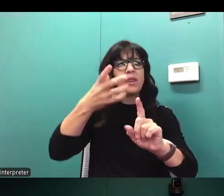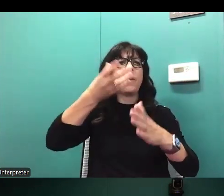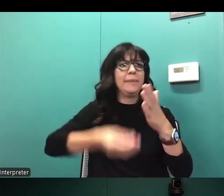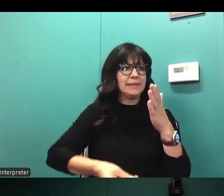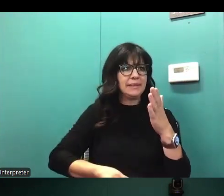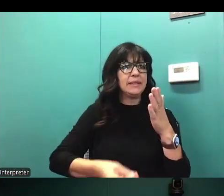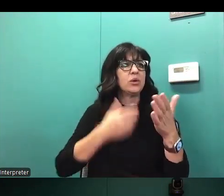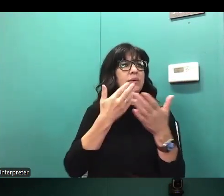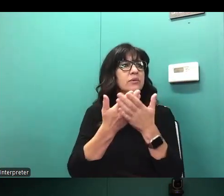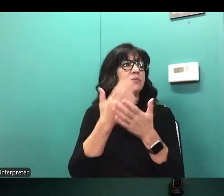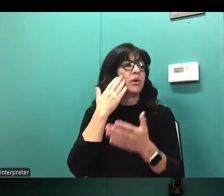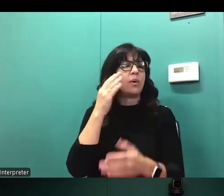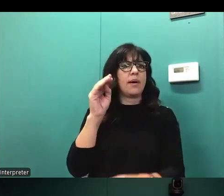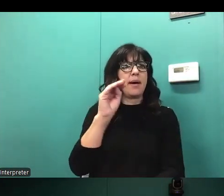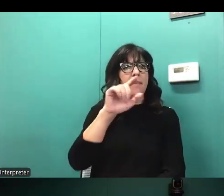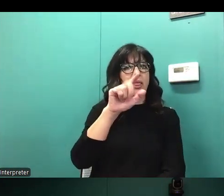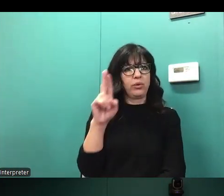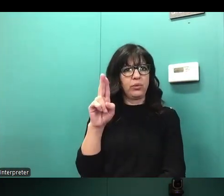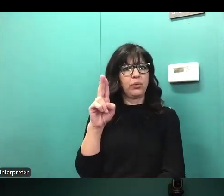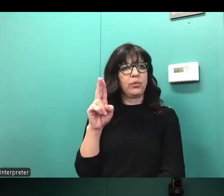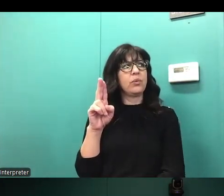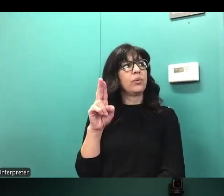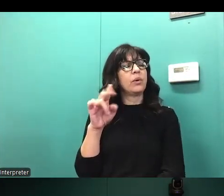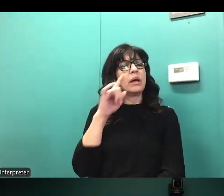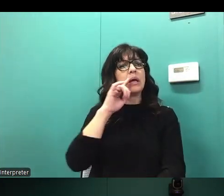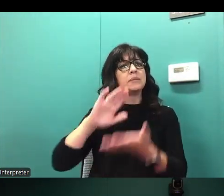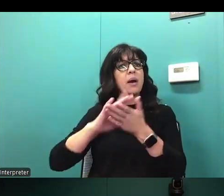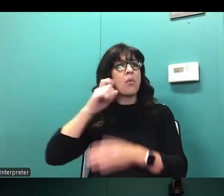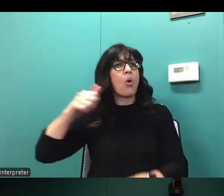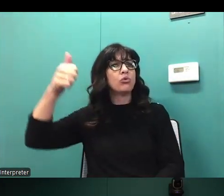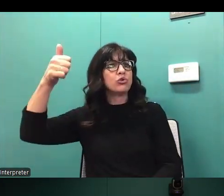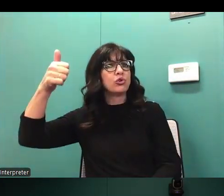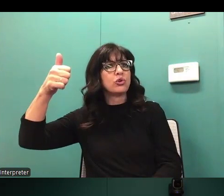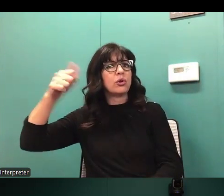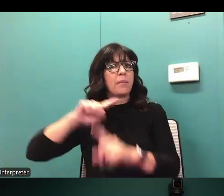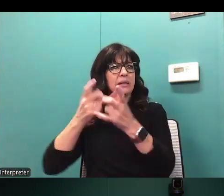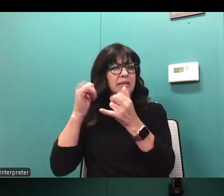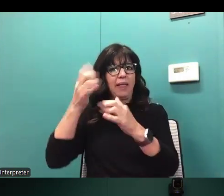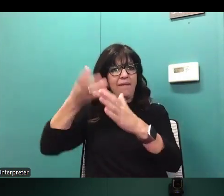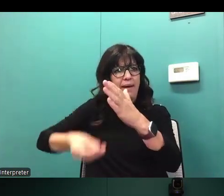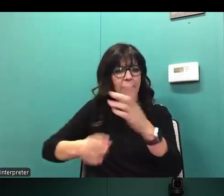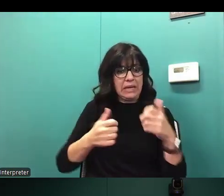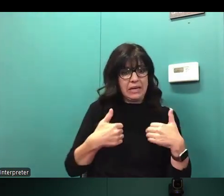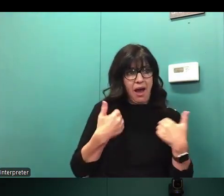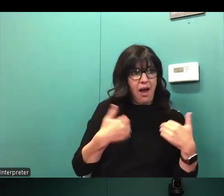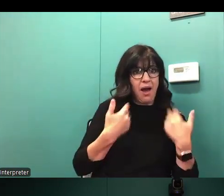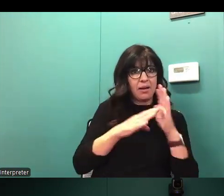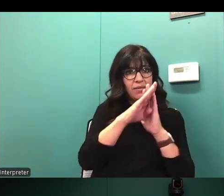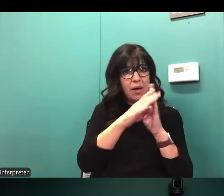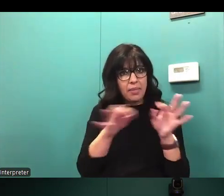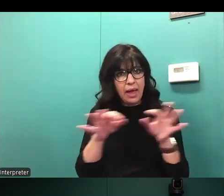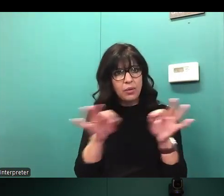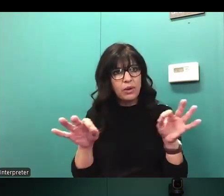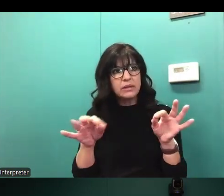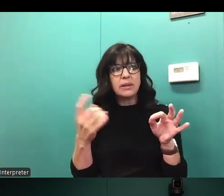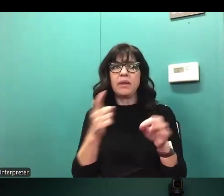what their MLU is. I mean, as kids get older, that's fine, but they still have missing gaps. But little kids, when they're really developing that language, is something